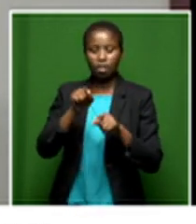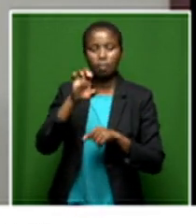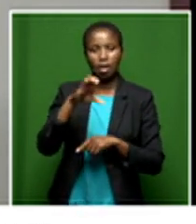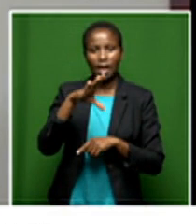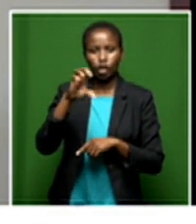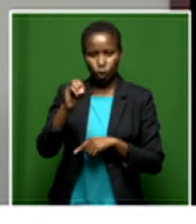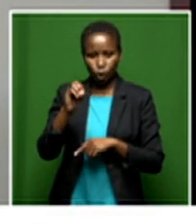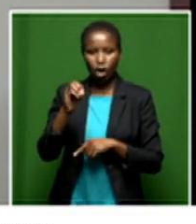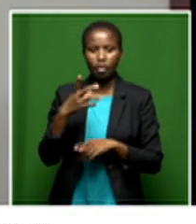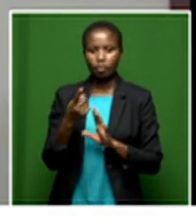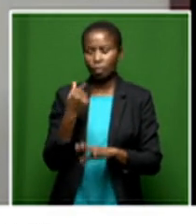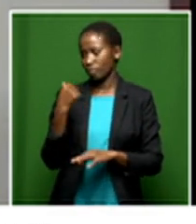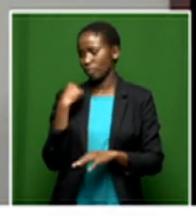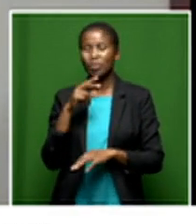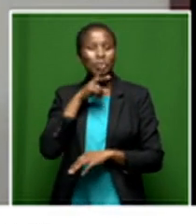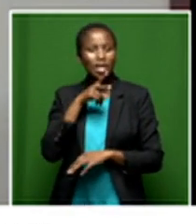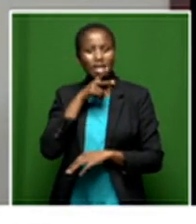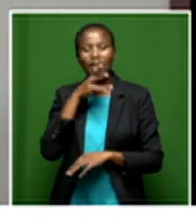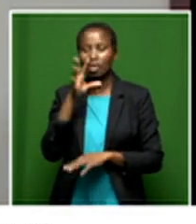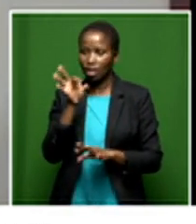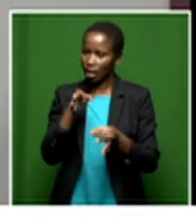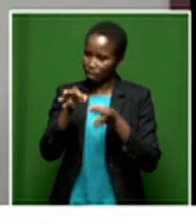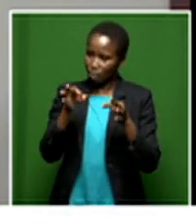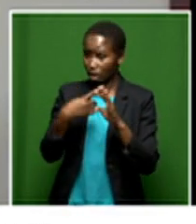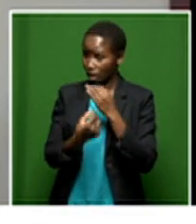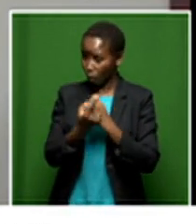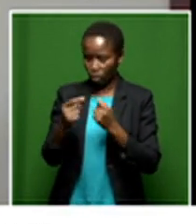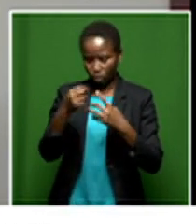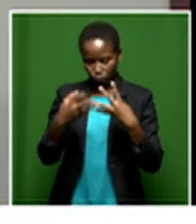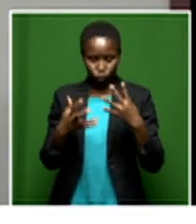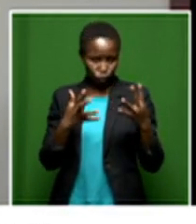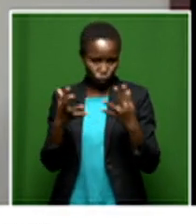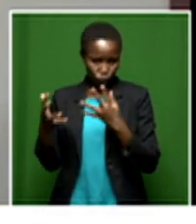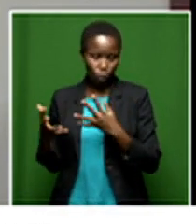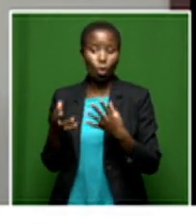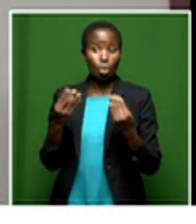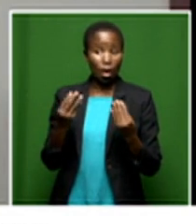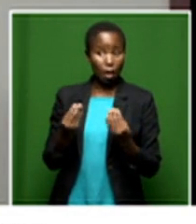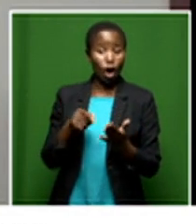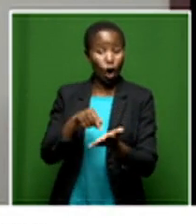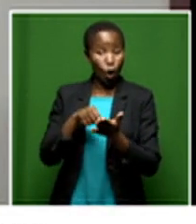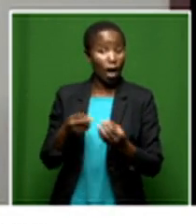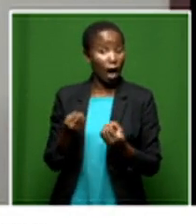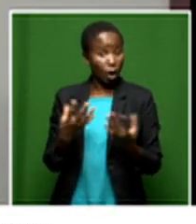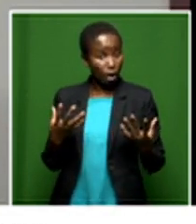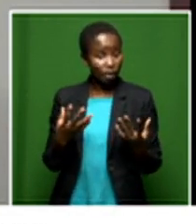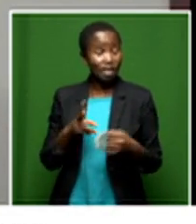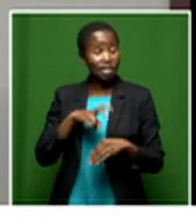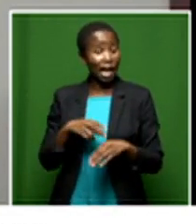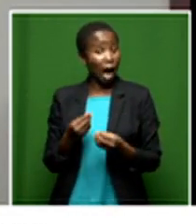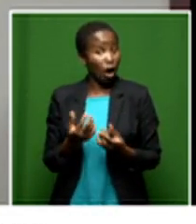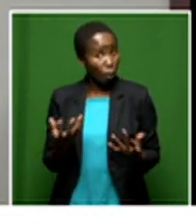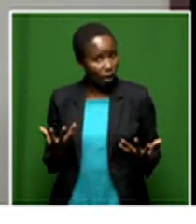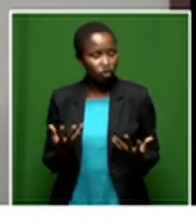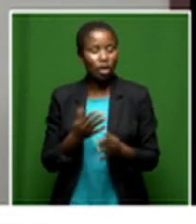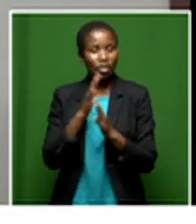the EXCO on Friday, and we said to them, this is exactly where we are. Here are the numbers. This is what we owe. This is what we bring in. This is where